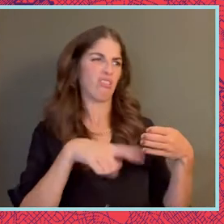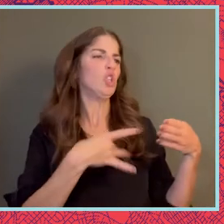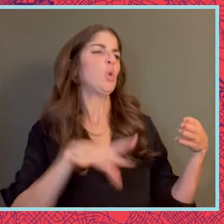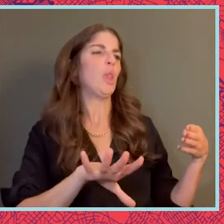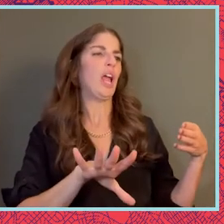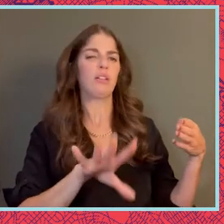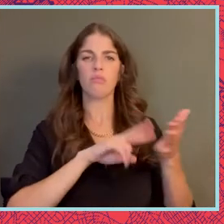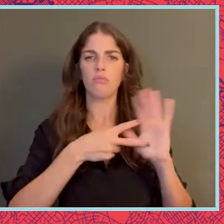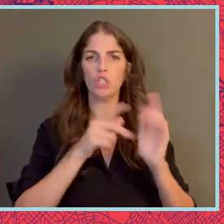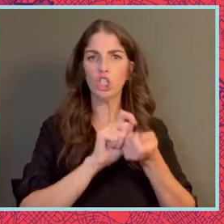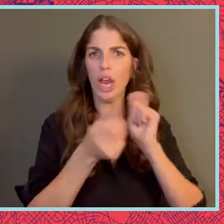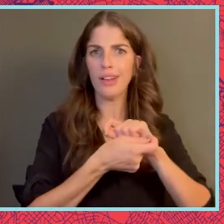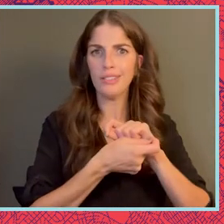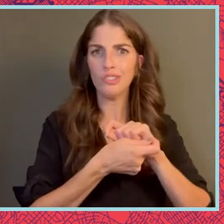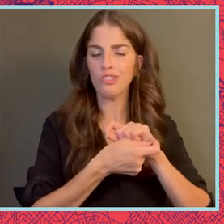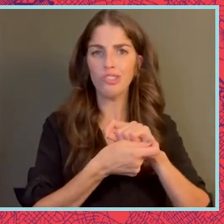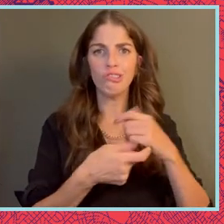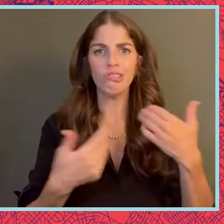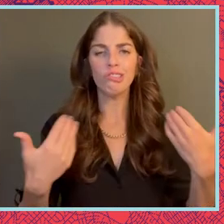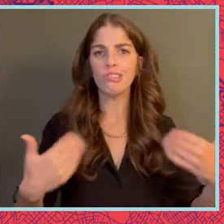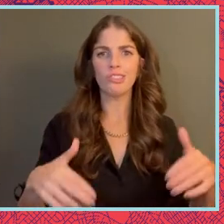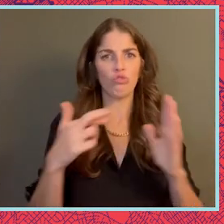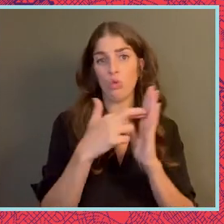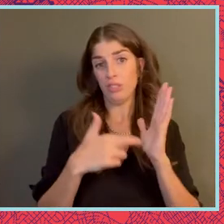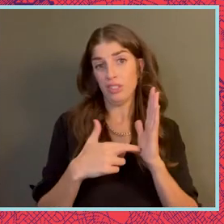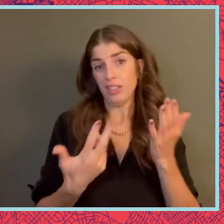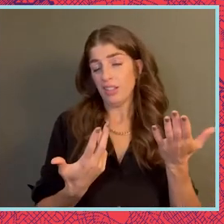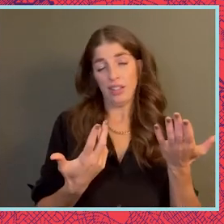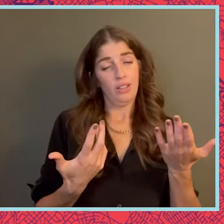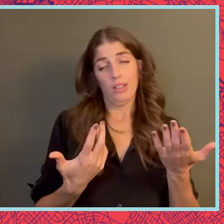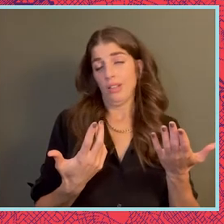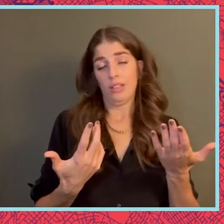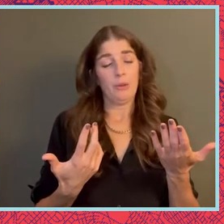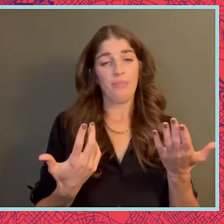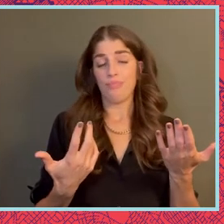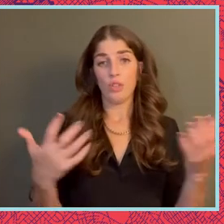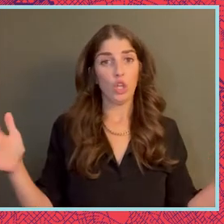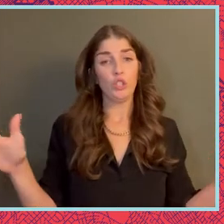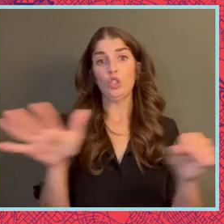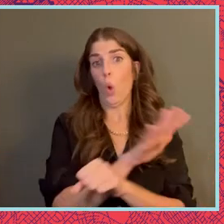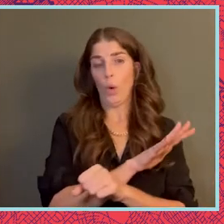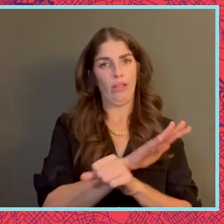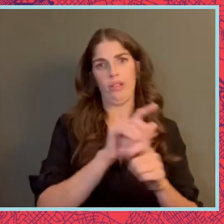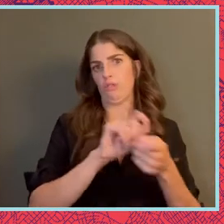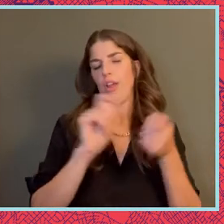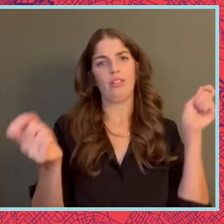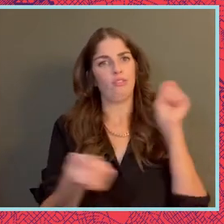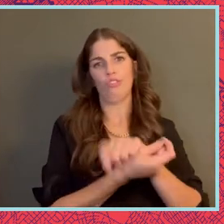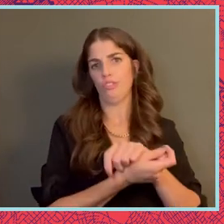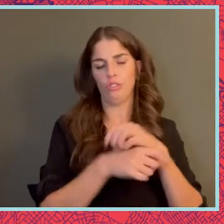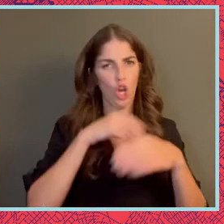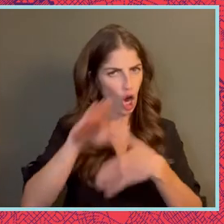so as a result, we've had a complete rewriting